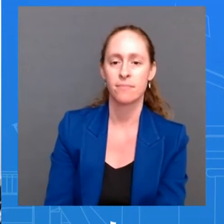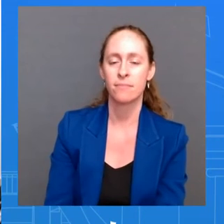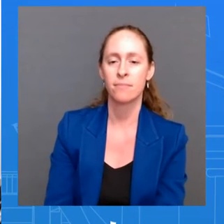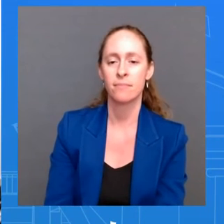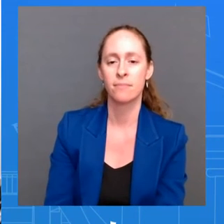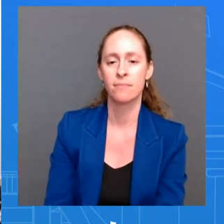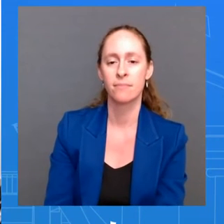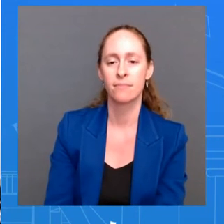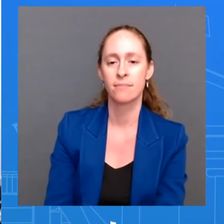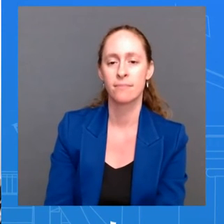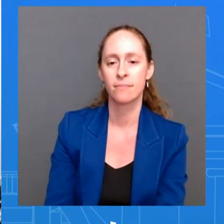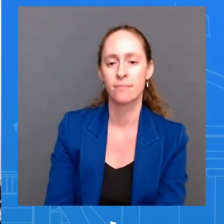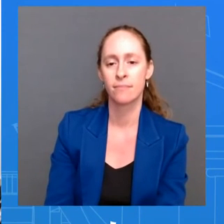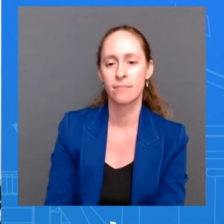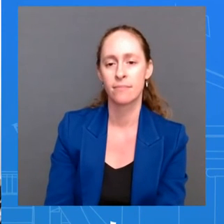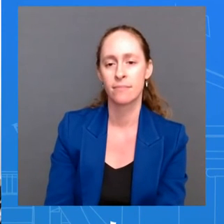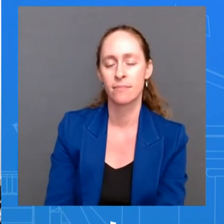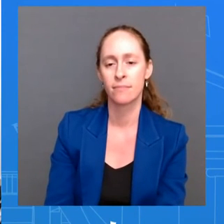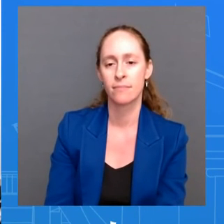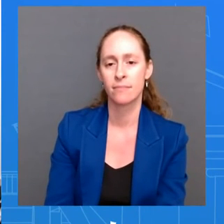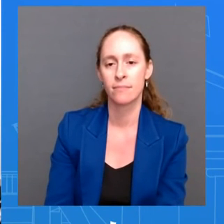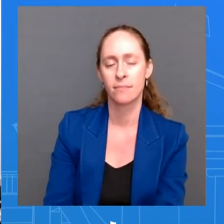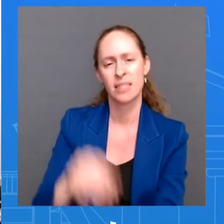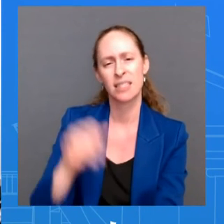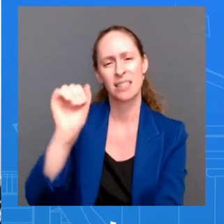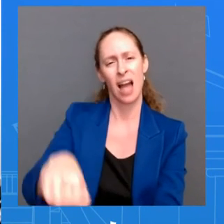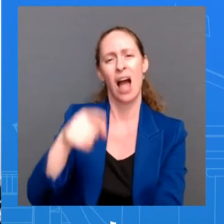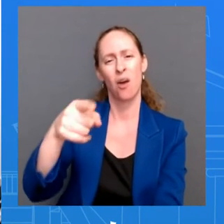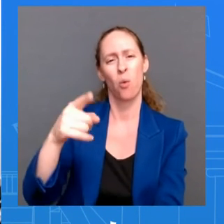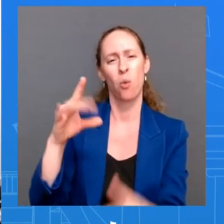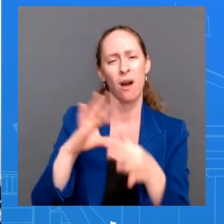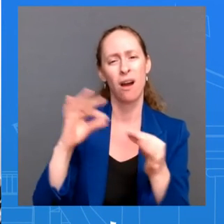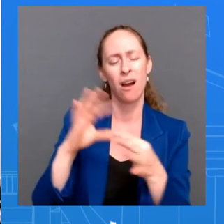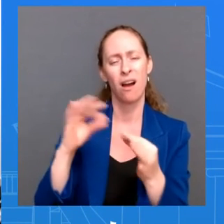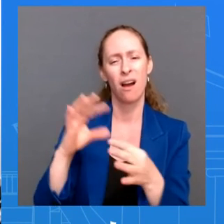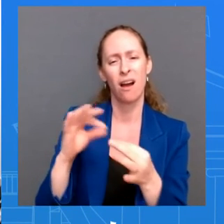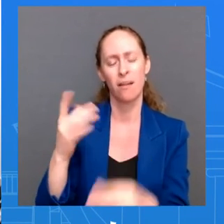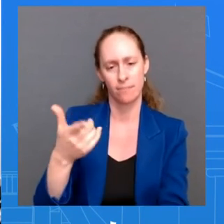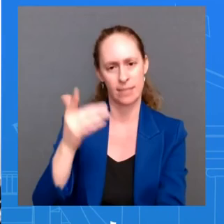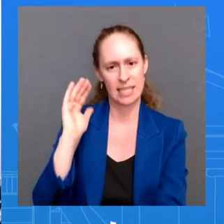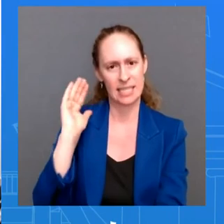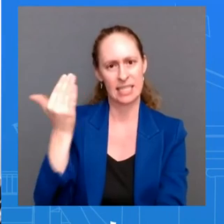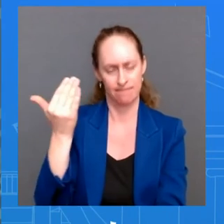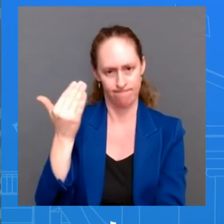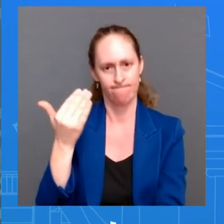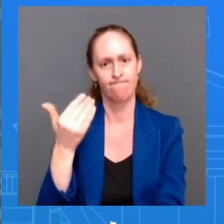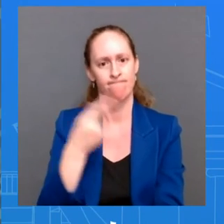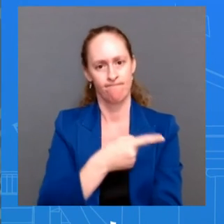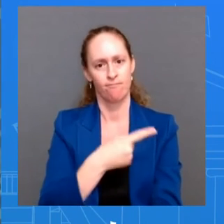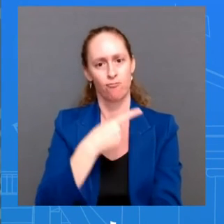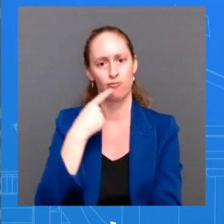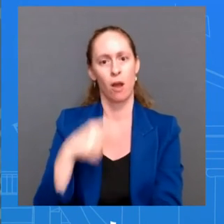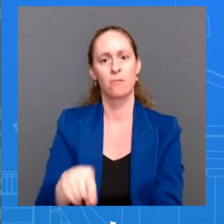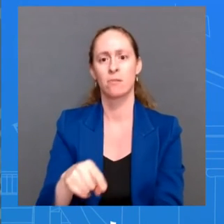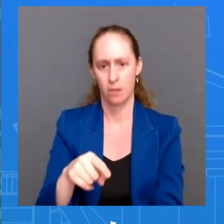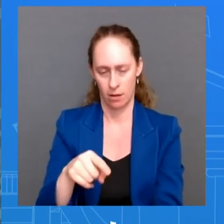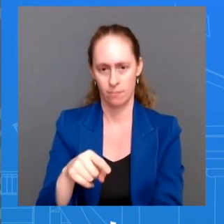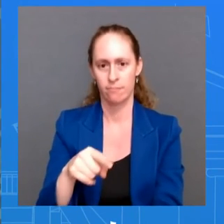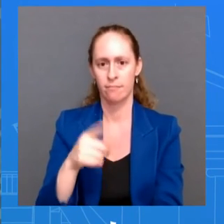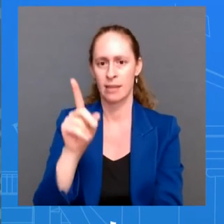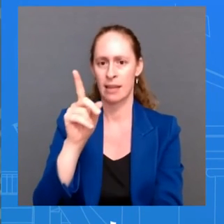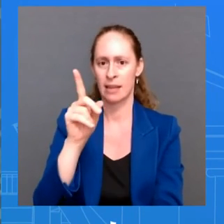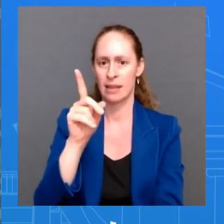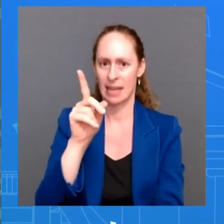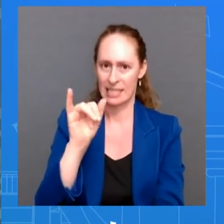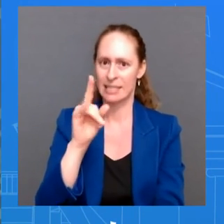mistreated in filtration camps set up by Russia and provide a reaction to that? Well, I have not seen those reports,